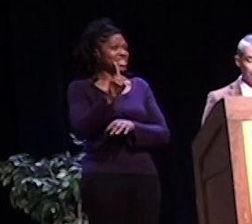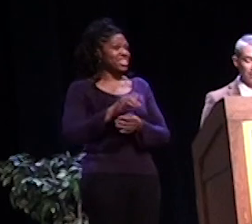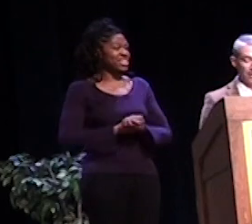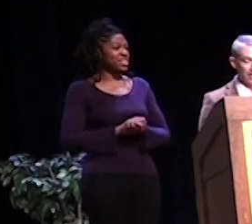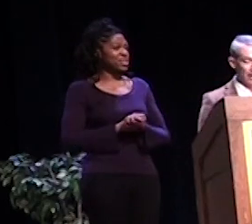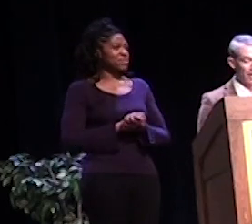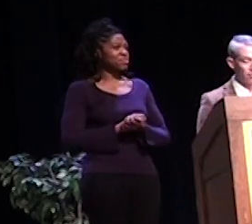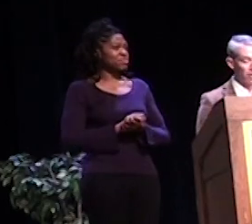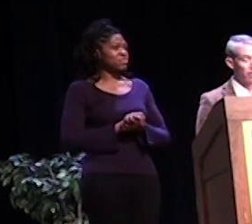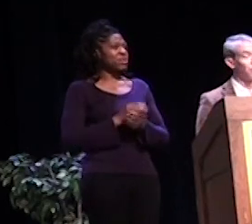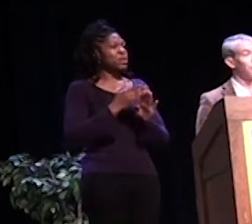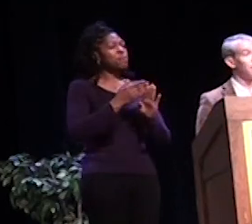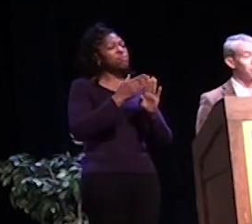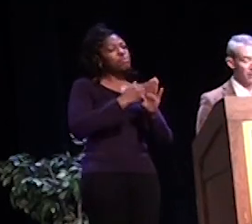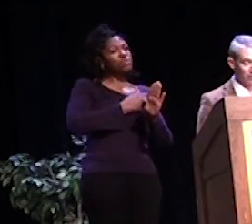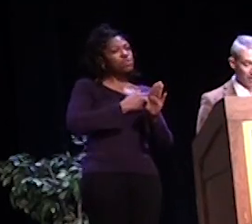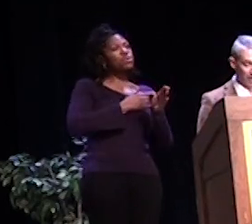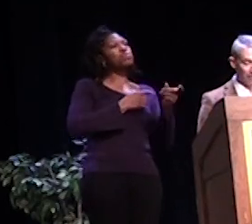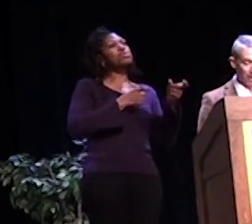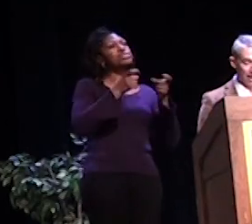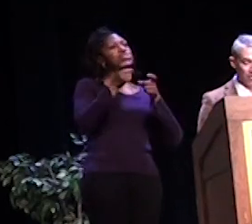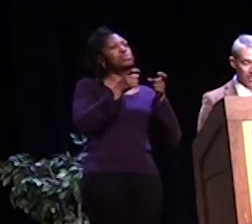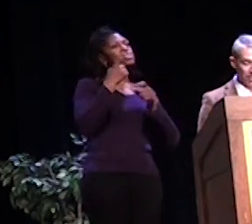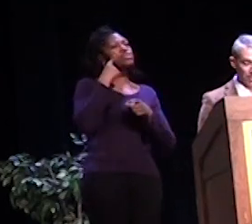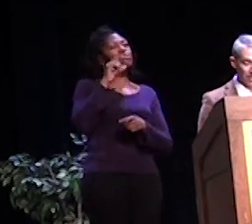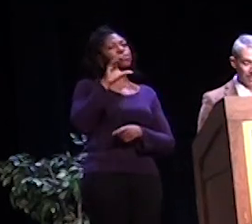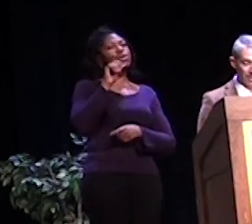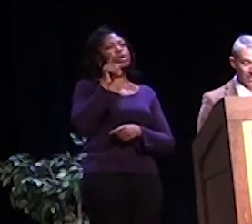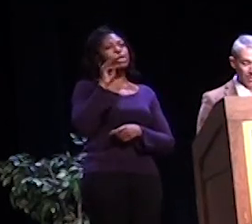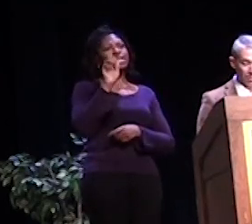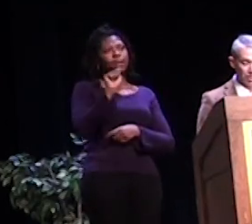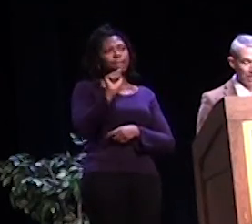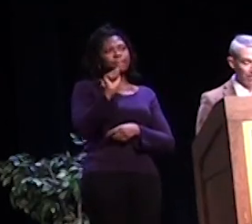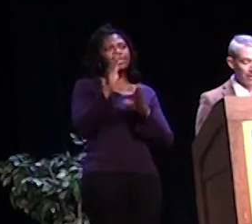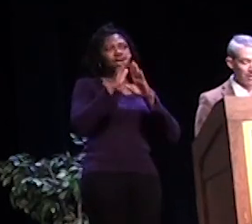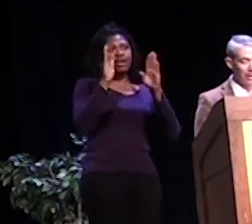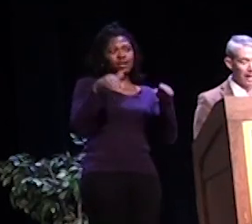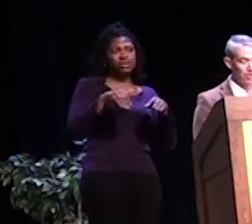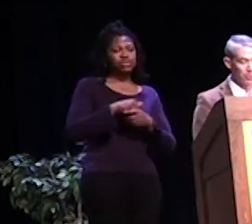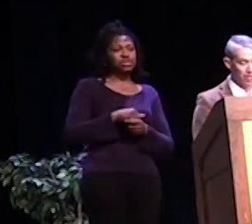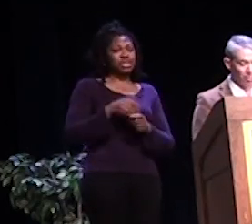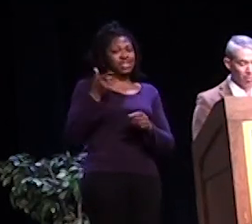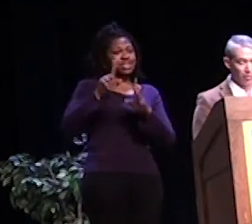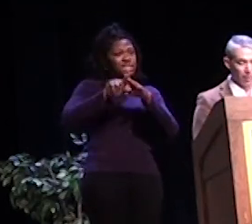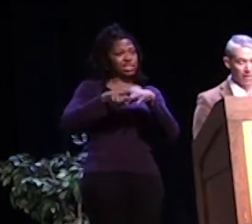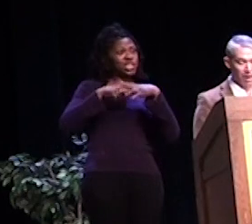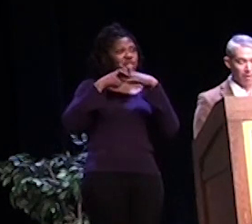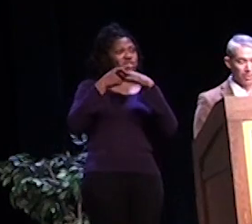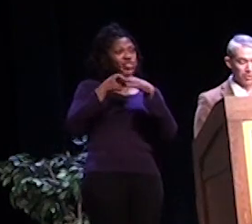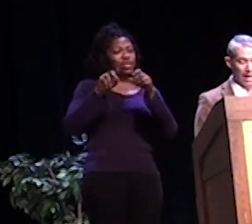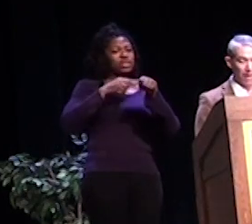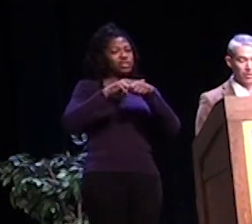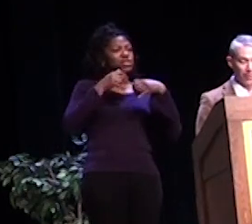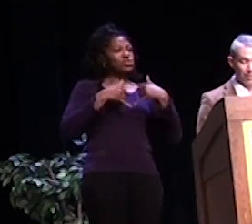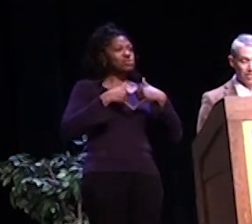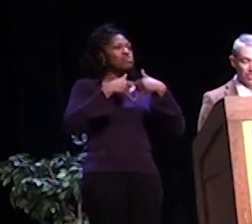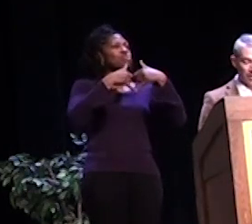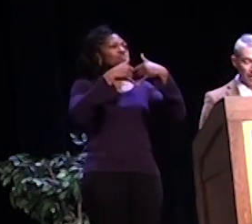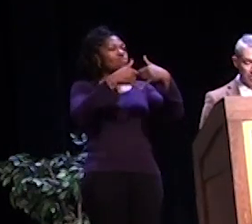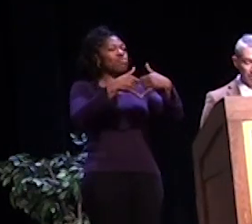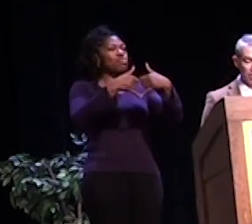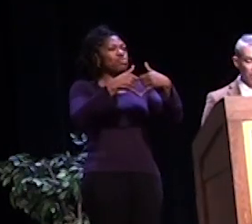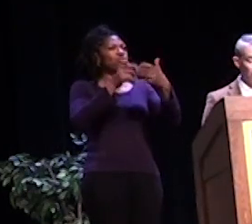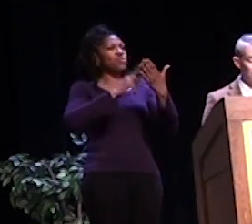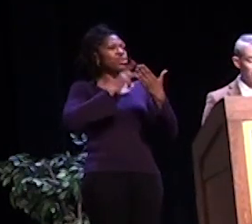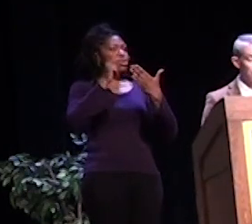Todman served as the Executive Director of the District of Columbia Housing Authority, where she implemented a national award-winning model to house